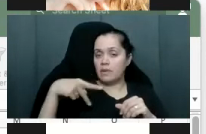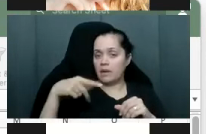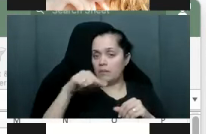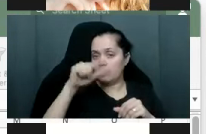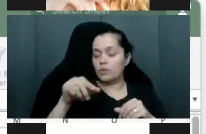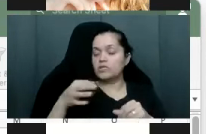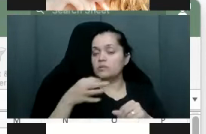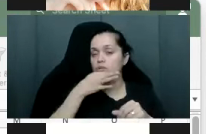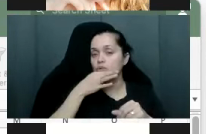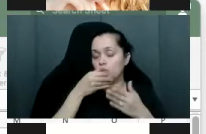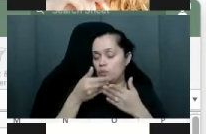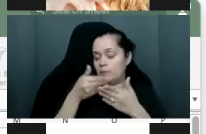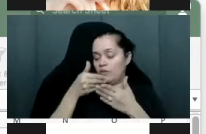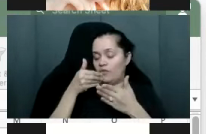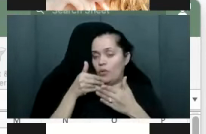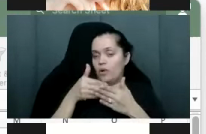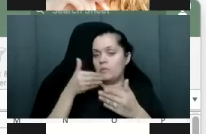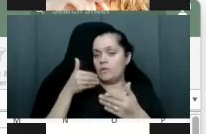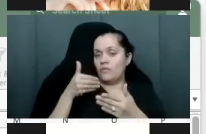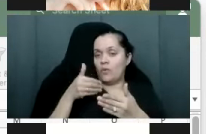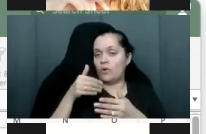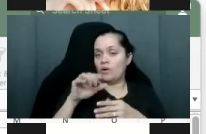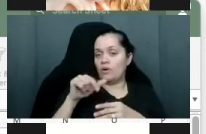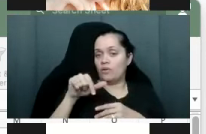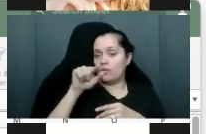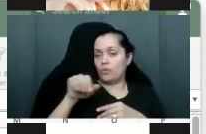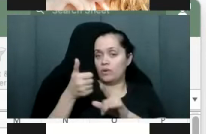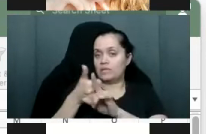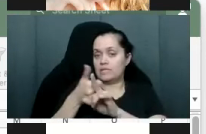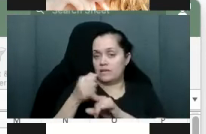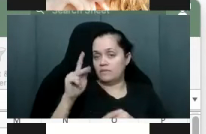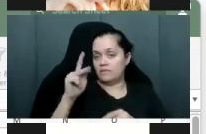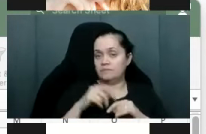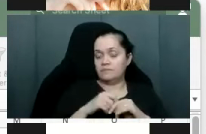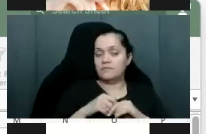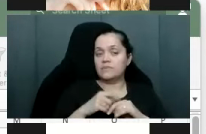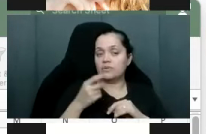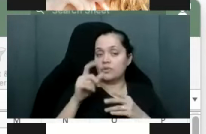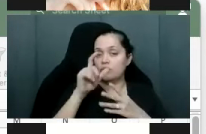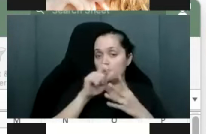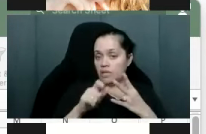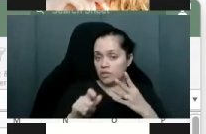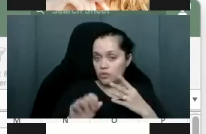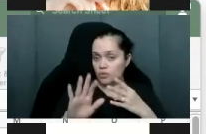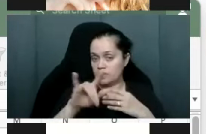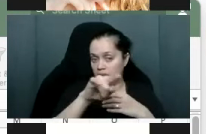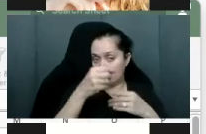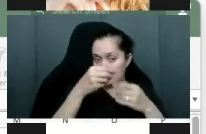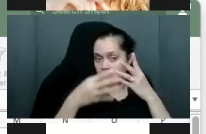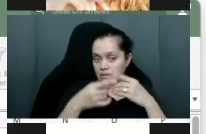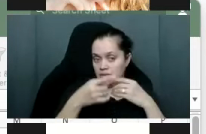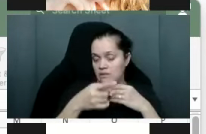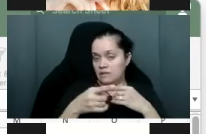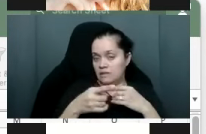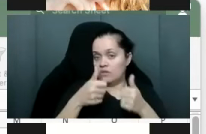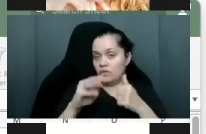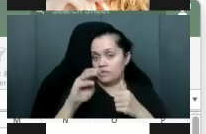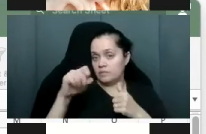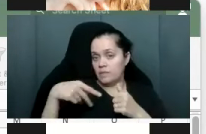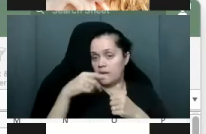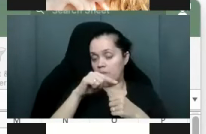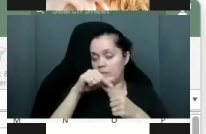soon before you do the actual quiz. So you get a choice on this list of which map